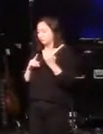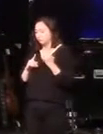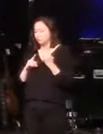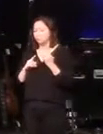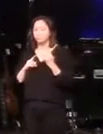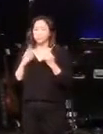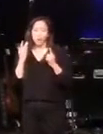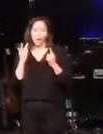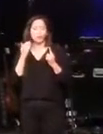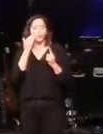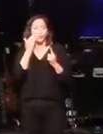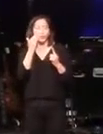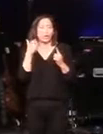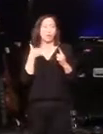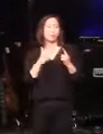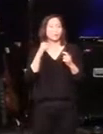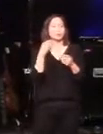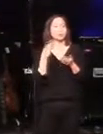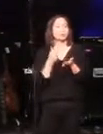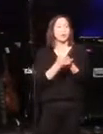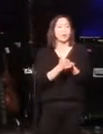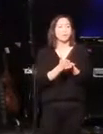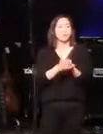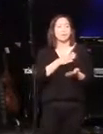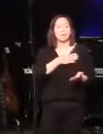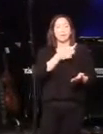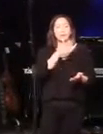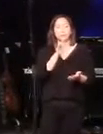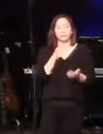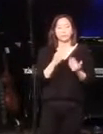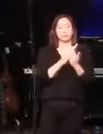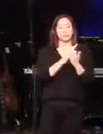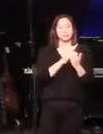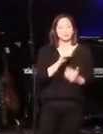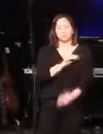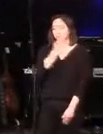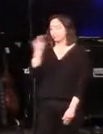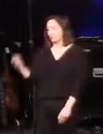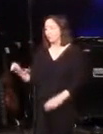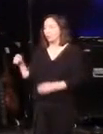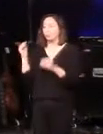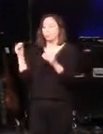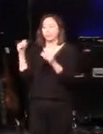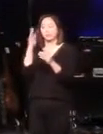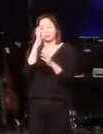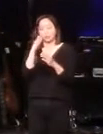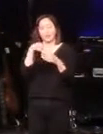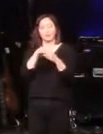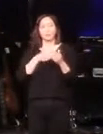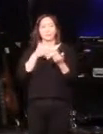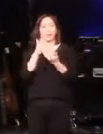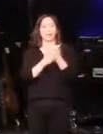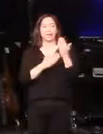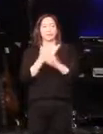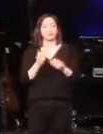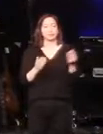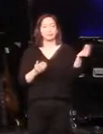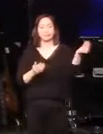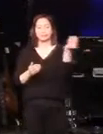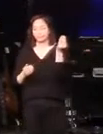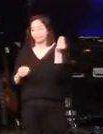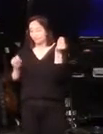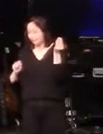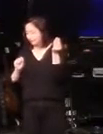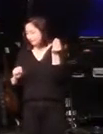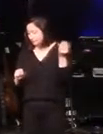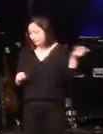sense? Kind of like, you're not going to stop, so just, right? And she'd walk out with glasses of lemonade and just stick it in my